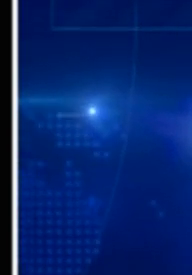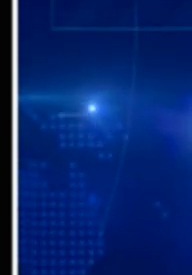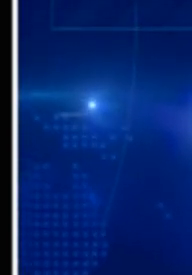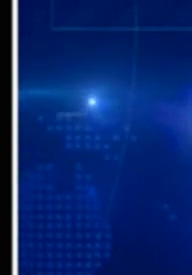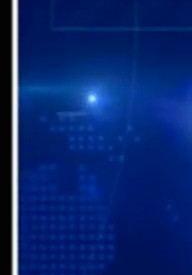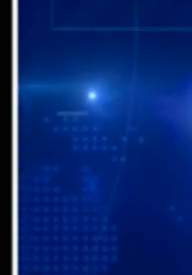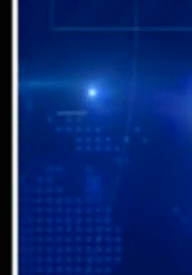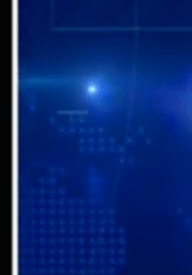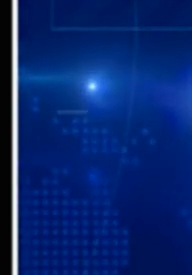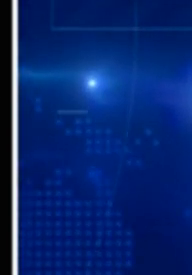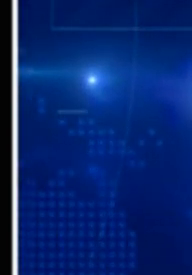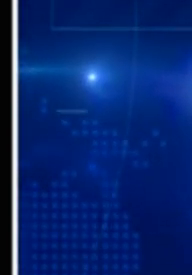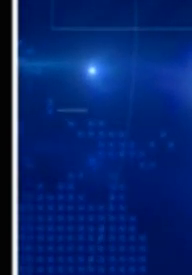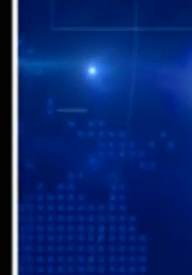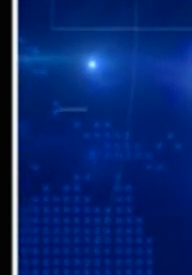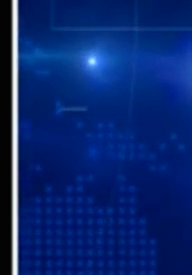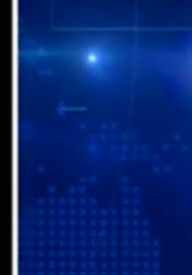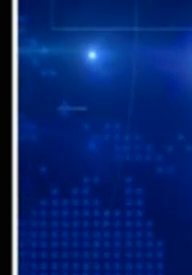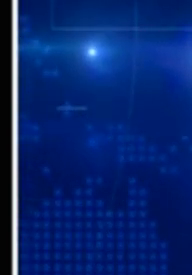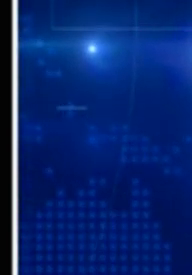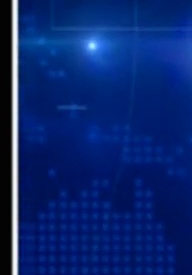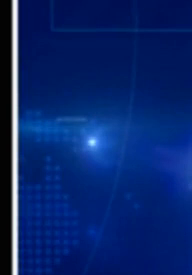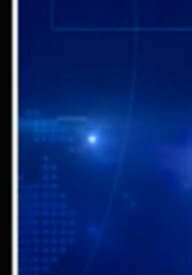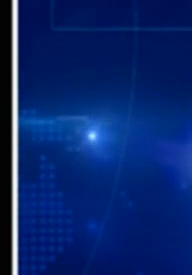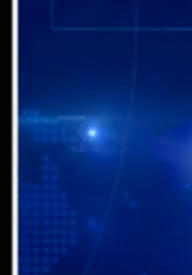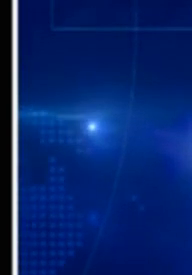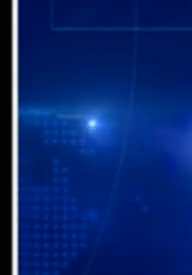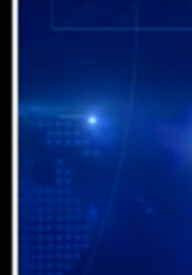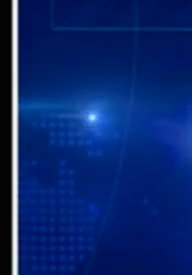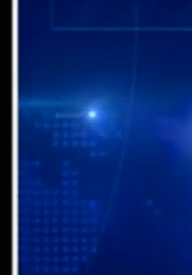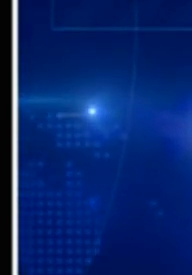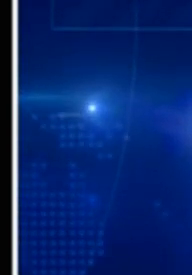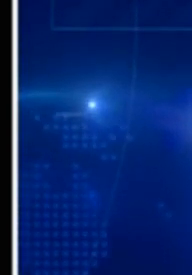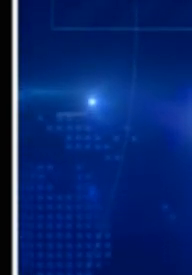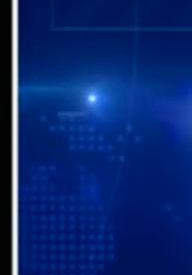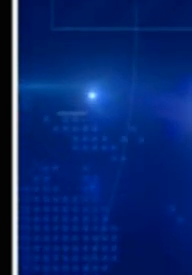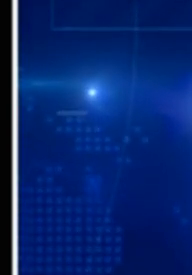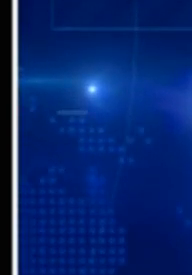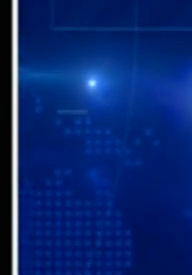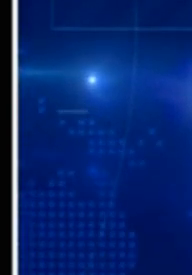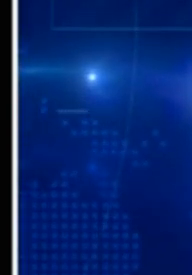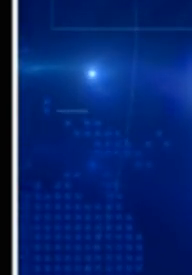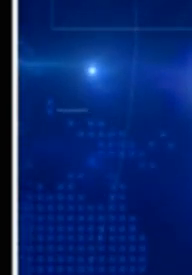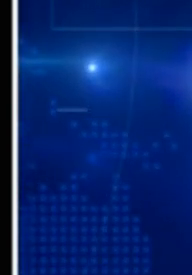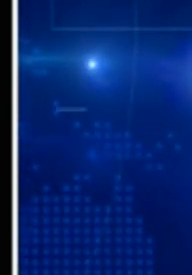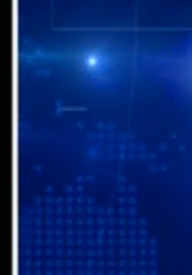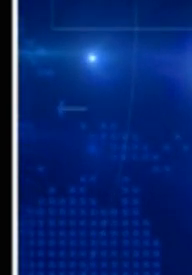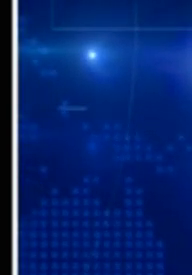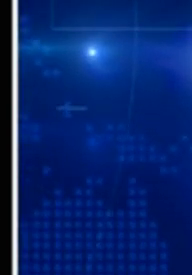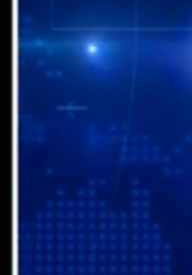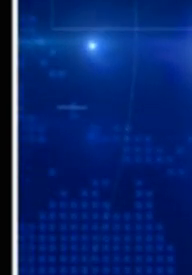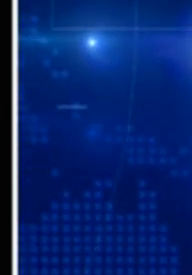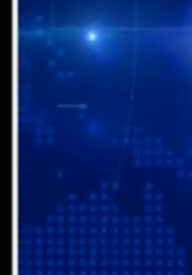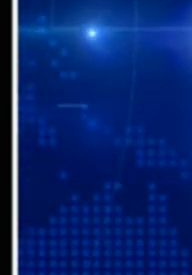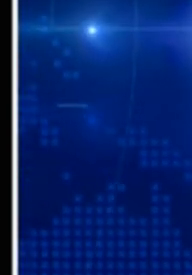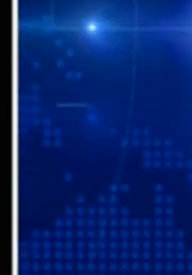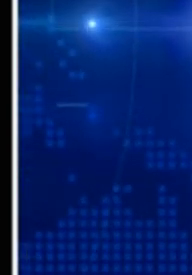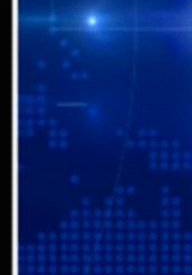for our overall well-being. The ownership of the university has to, they have to feel that they